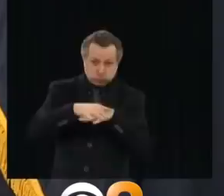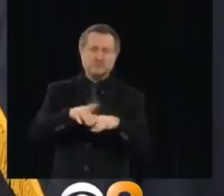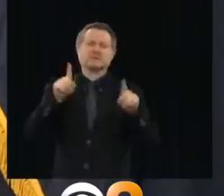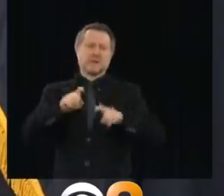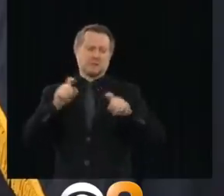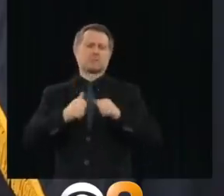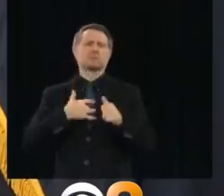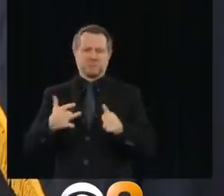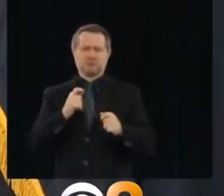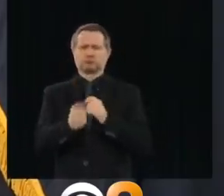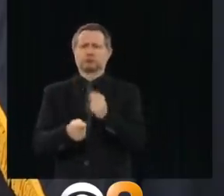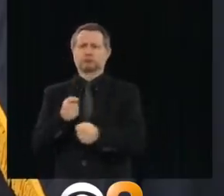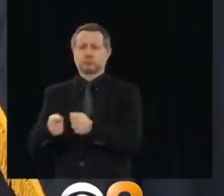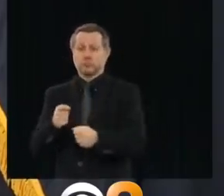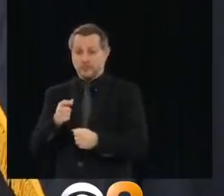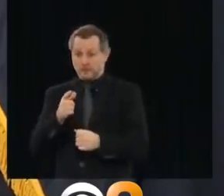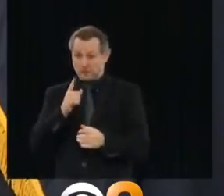prisoners?